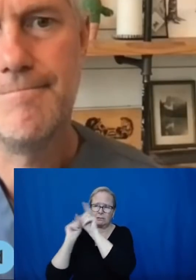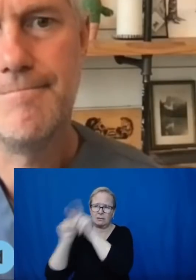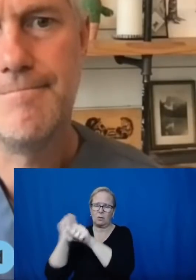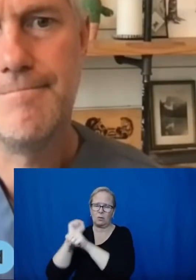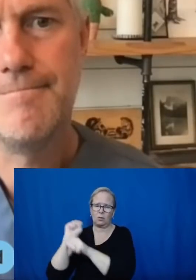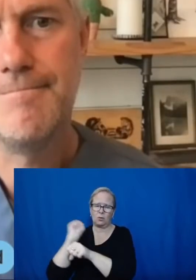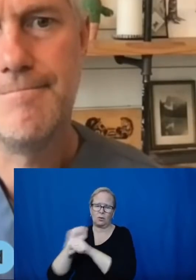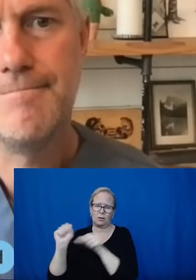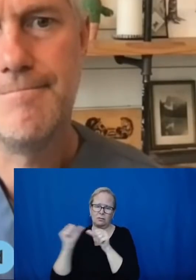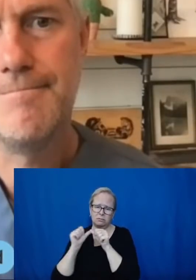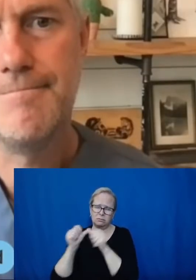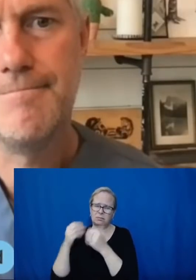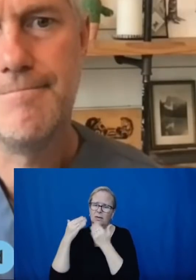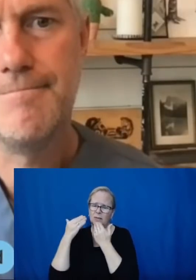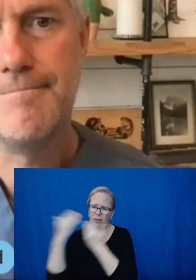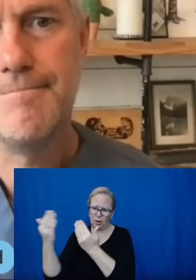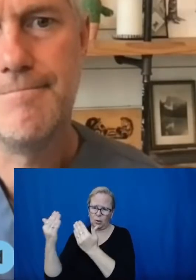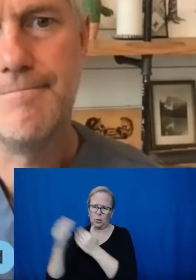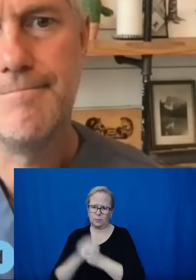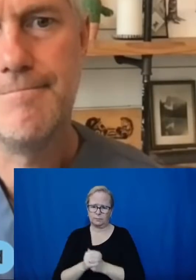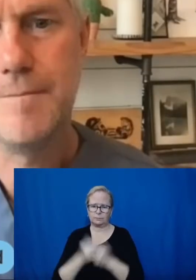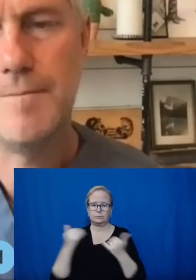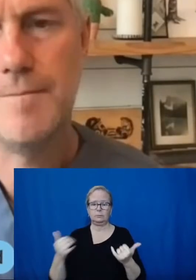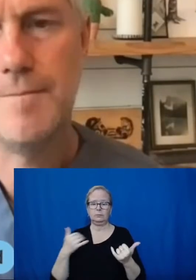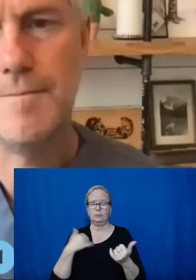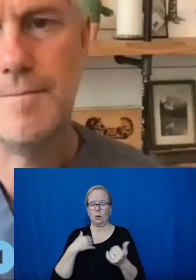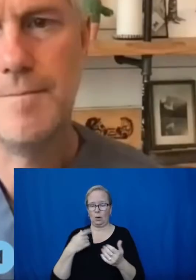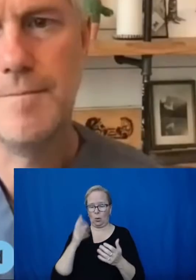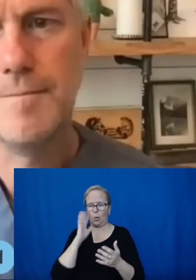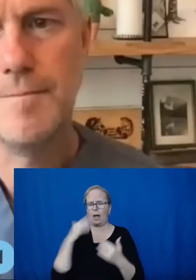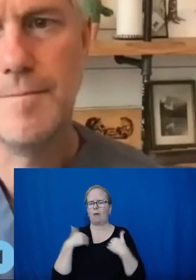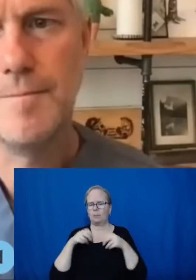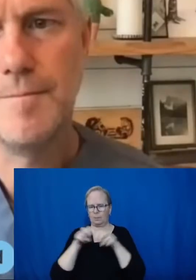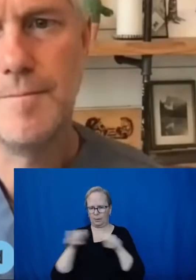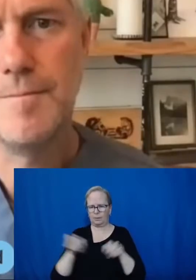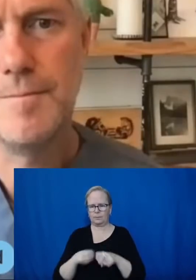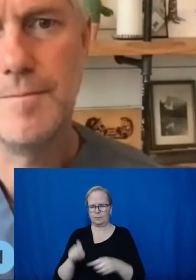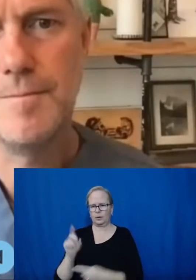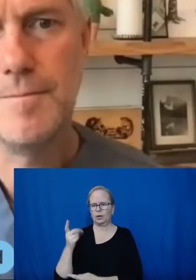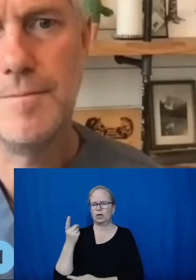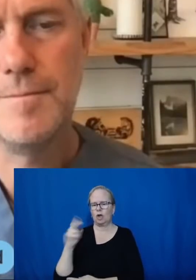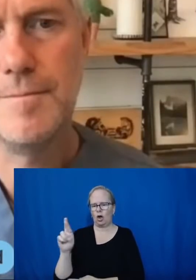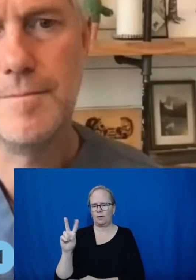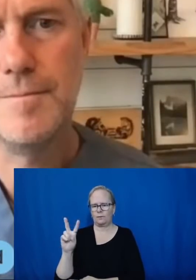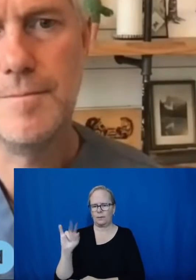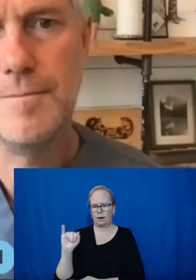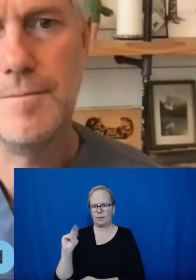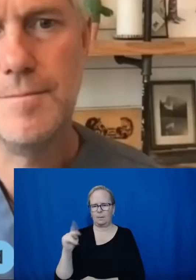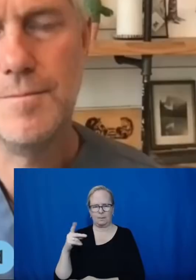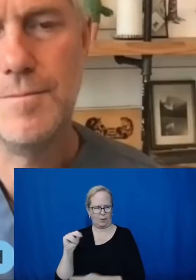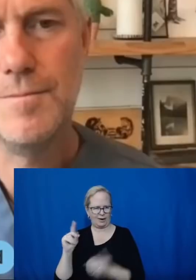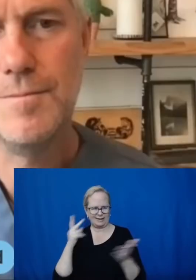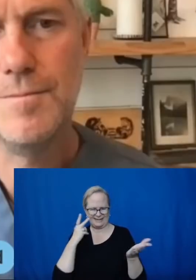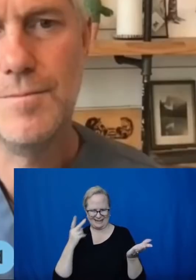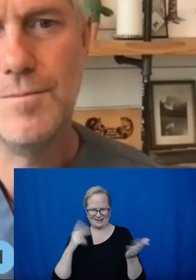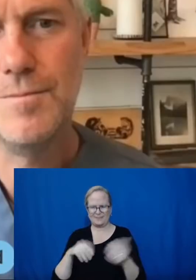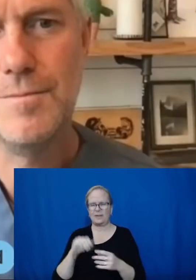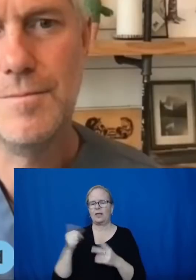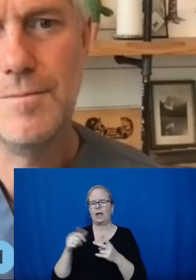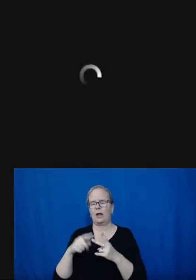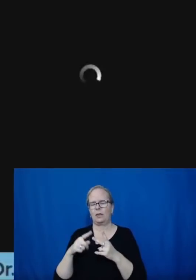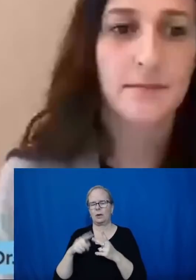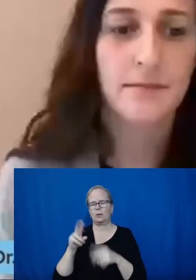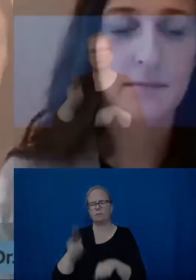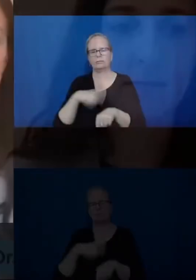I'm going to bring up all of our panelists now into this conversation, one of whom's Dr. Vipond, another one who is a regular contributor